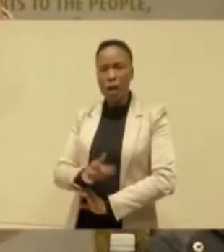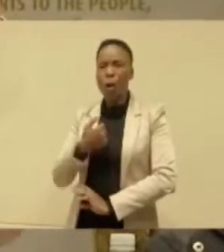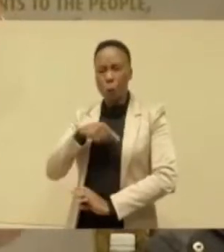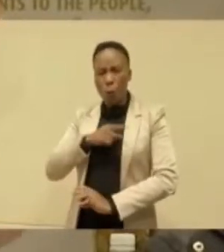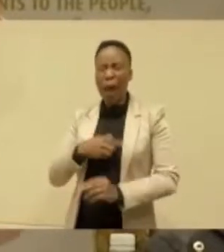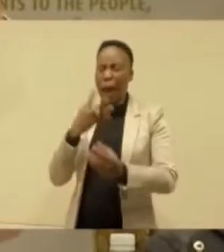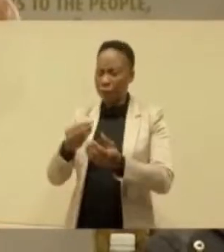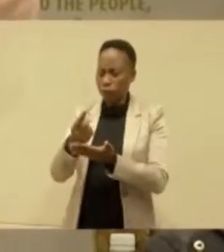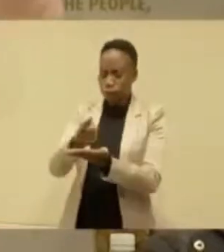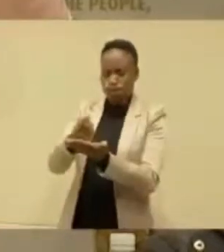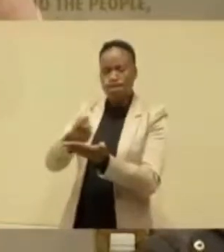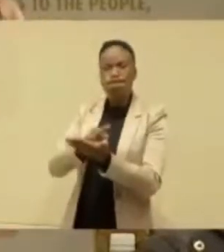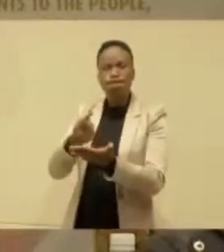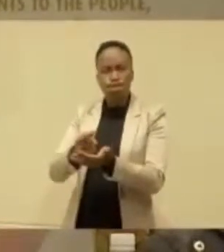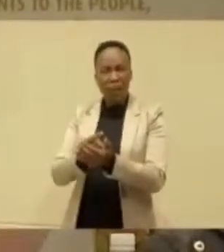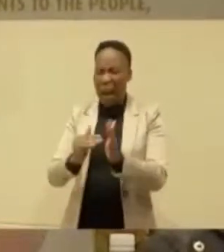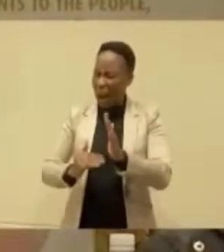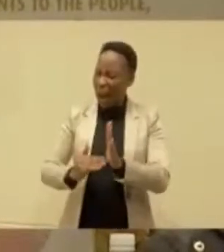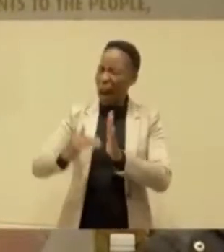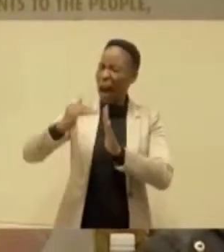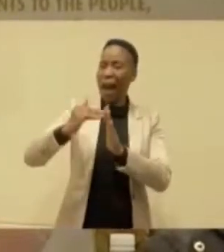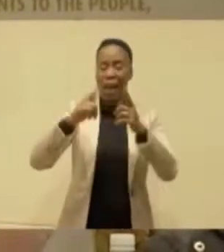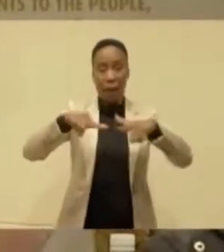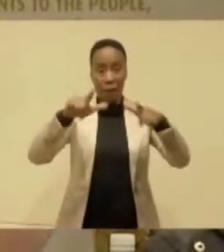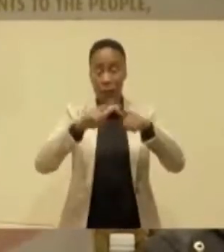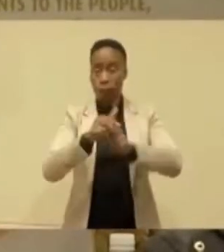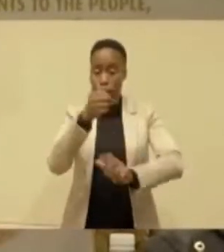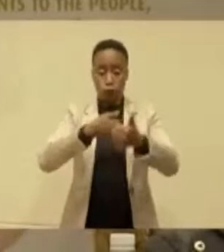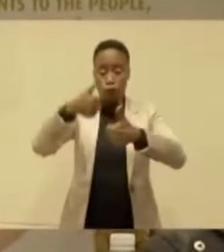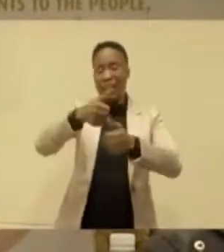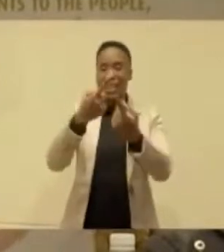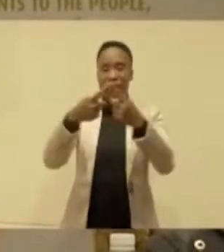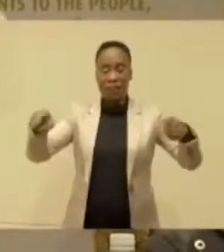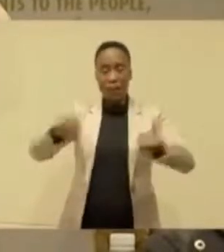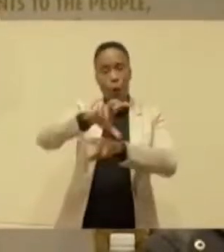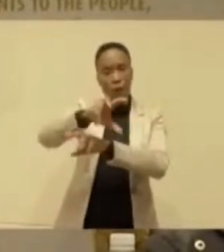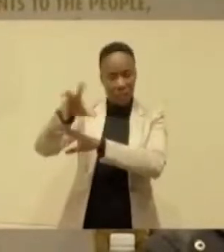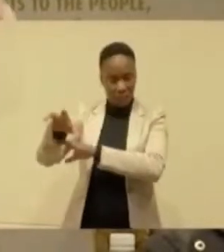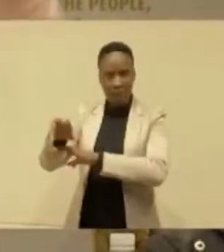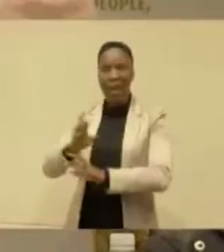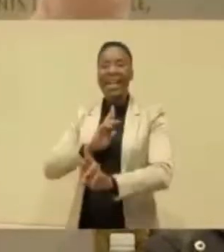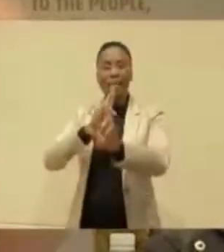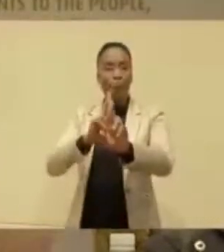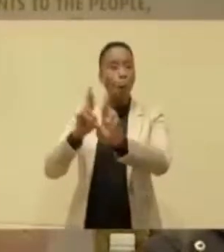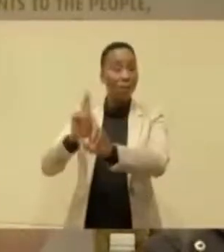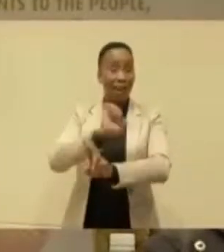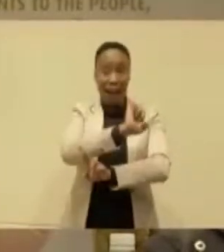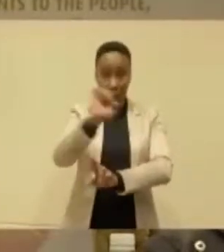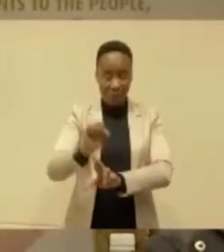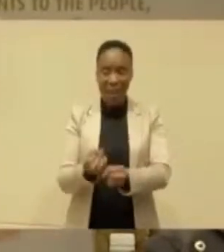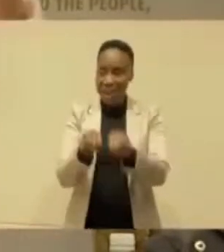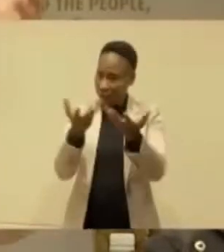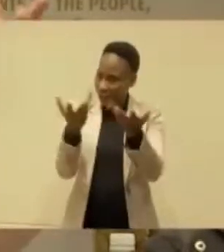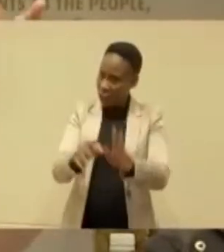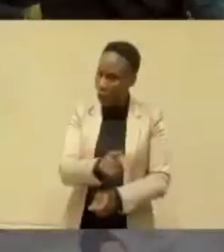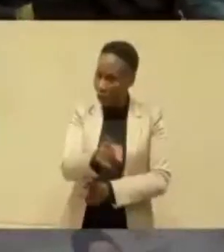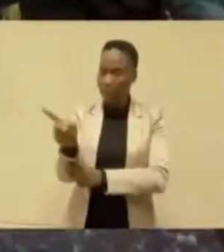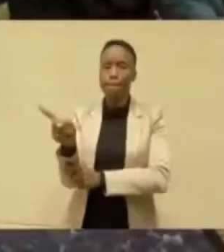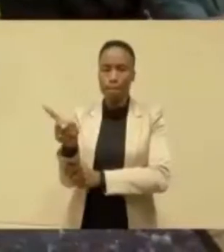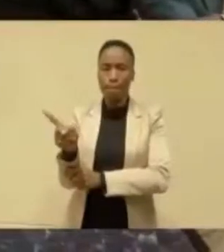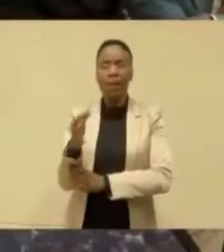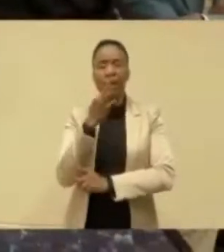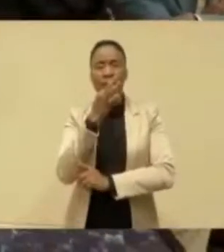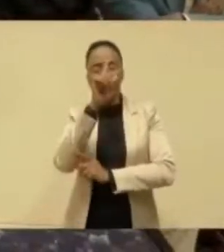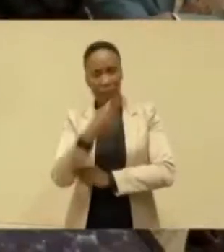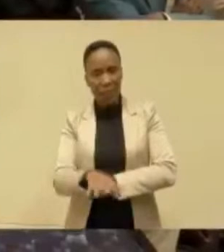discussions with executives of the different provinces and we gave your report to them they said to them